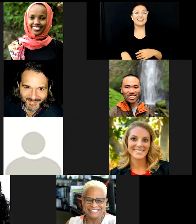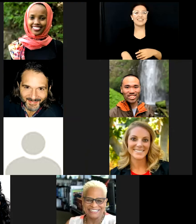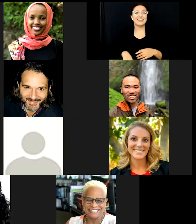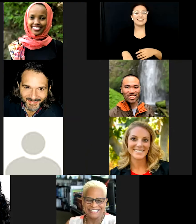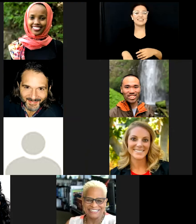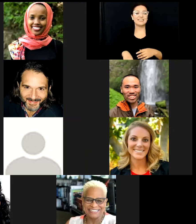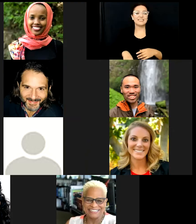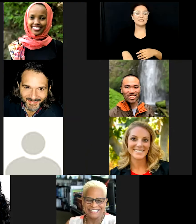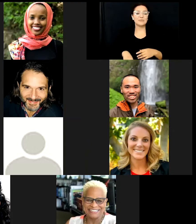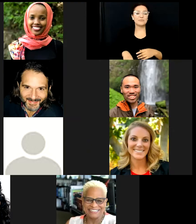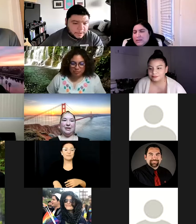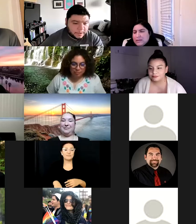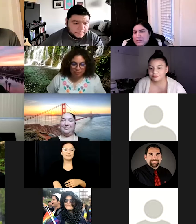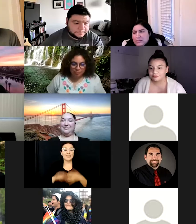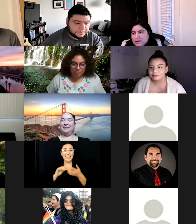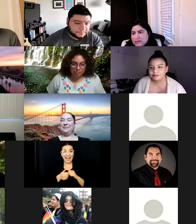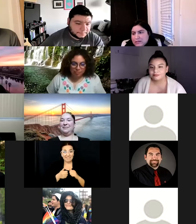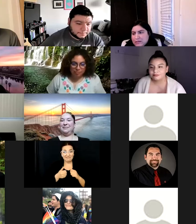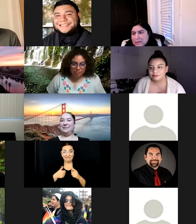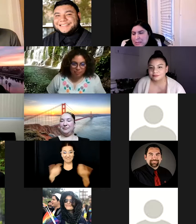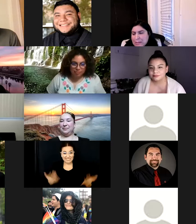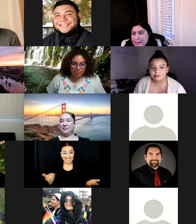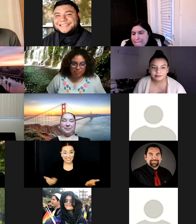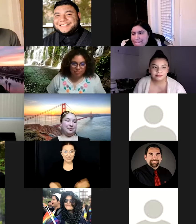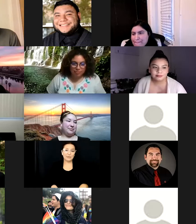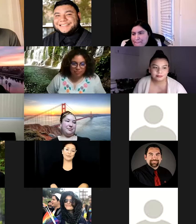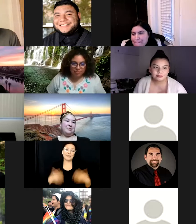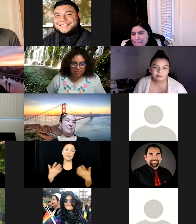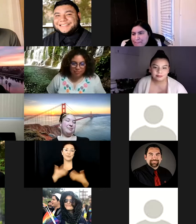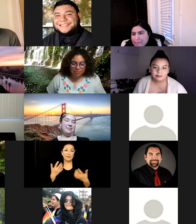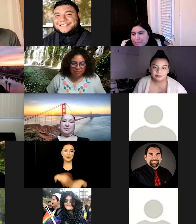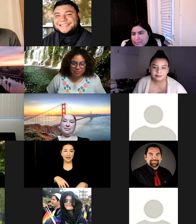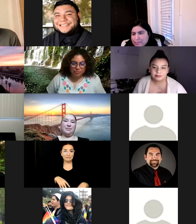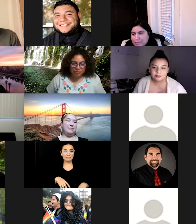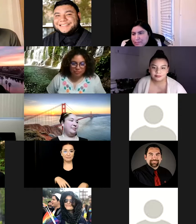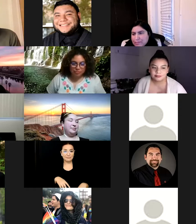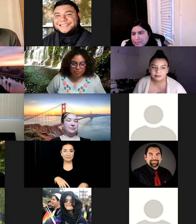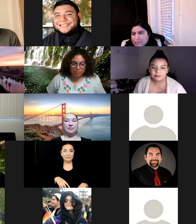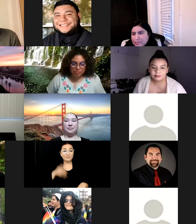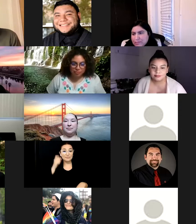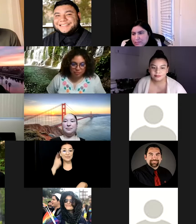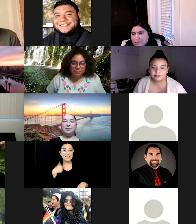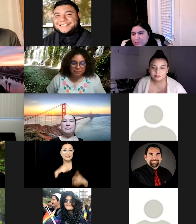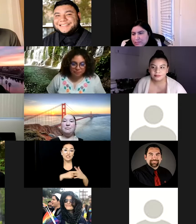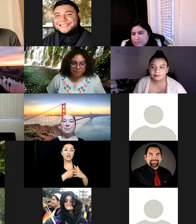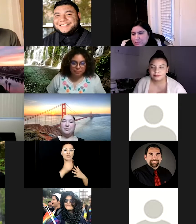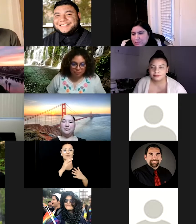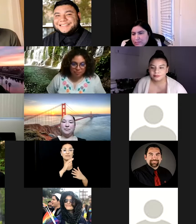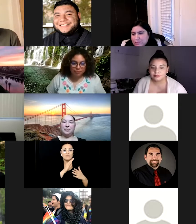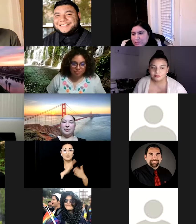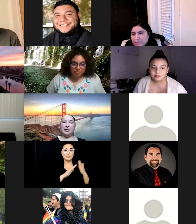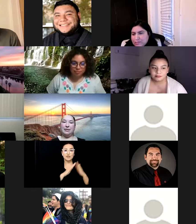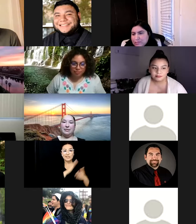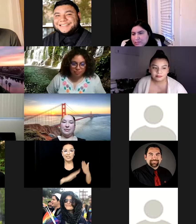so how did I end up here? I went to community college for a couple of years, just